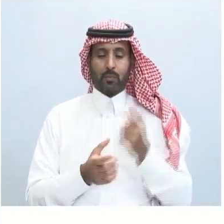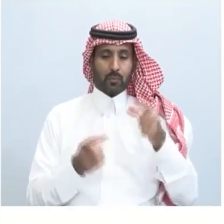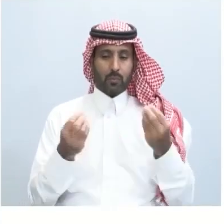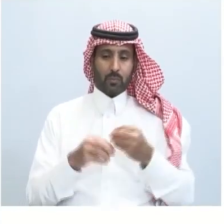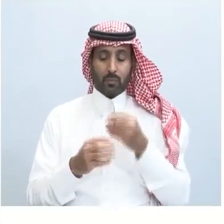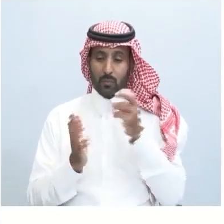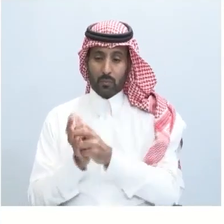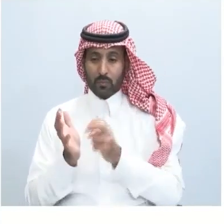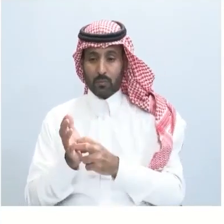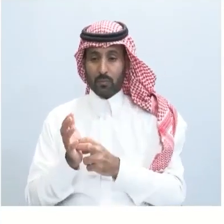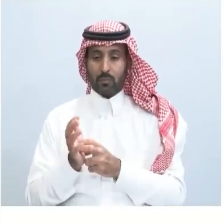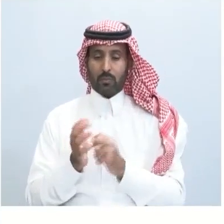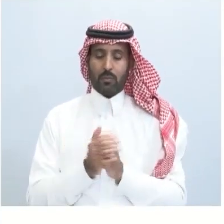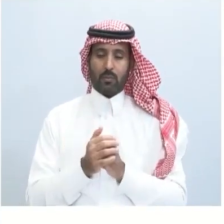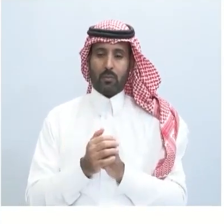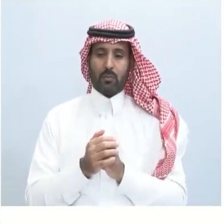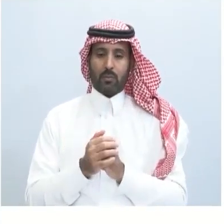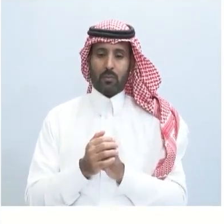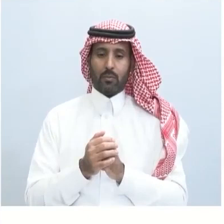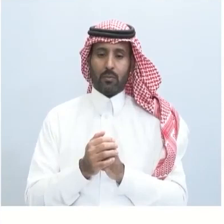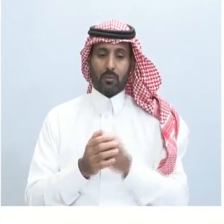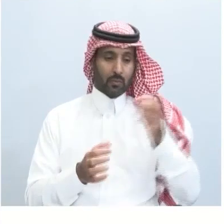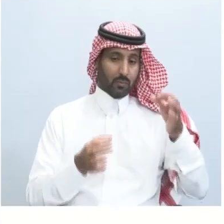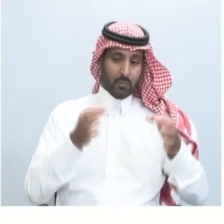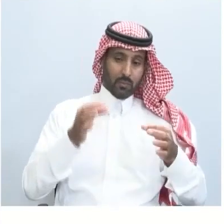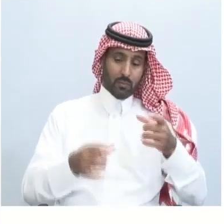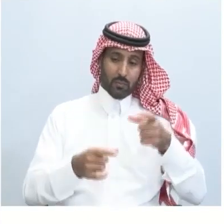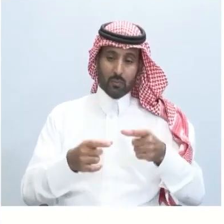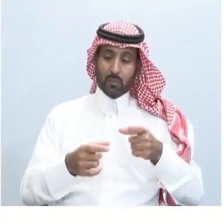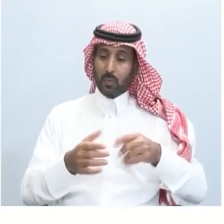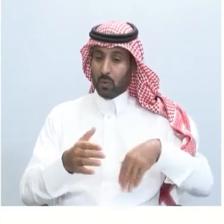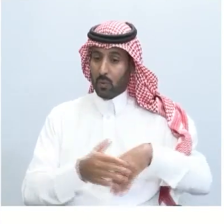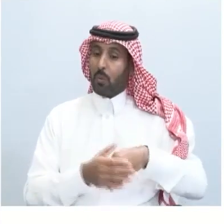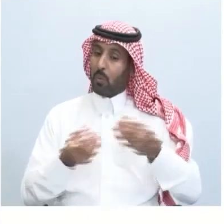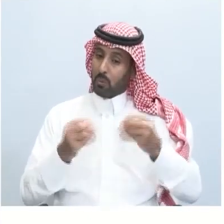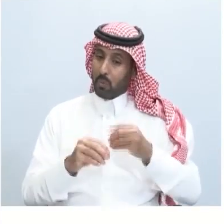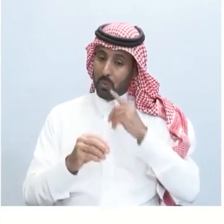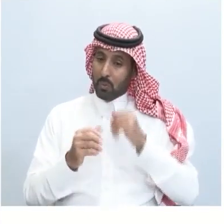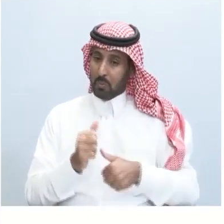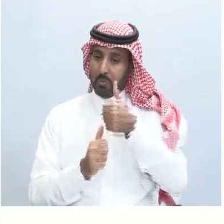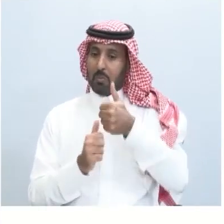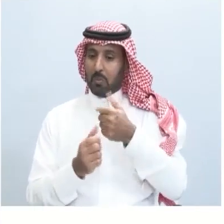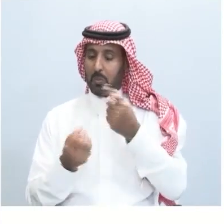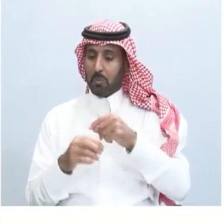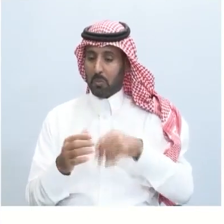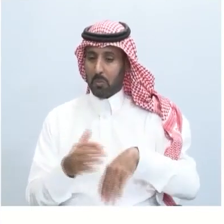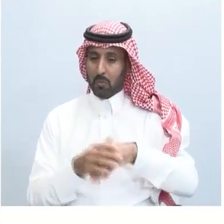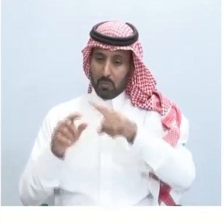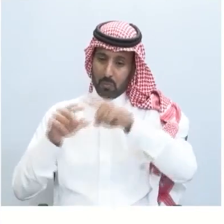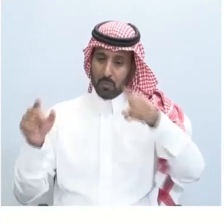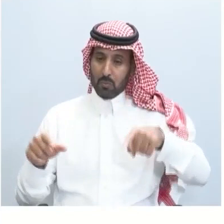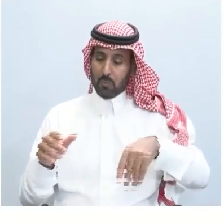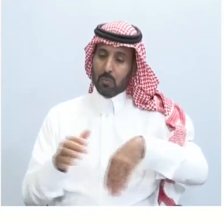The rules, for example. Of course, the team who score more goals wins. The team who score more